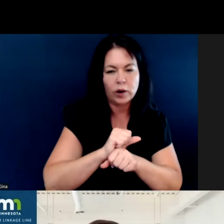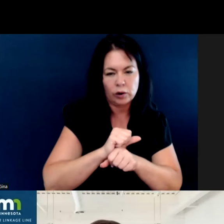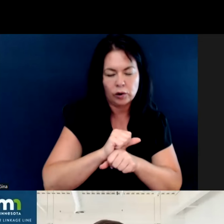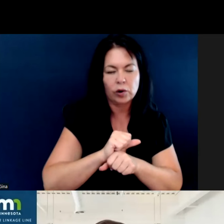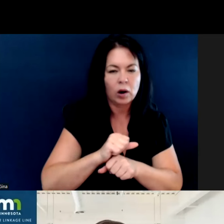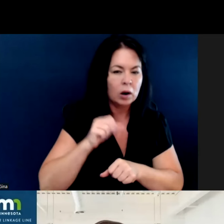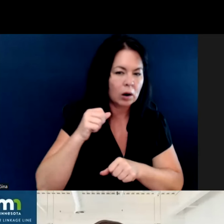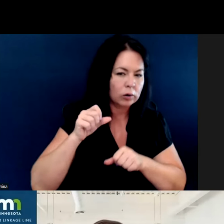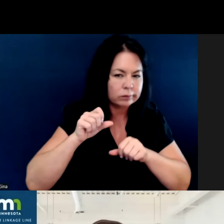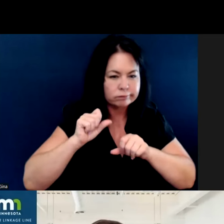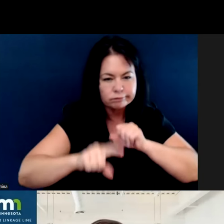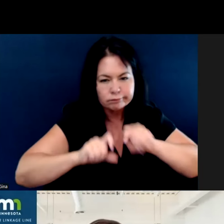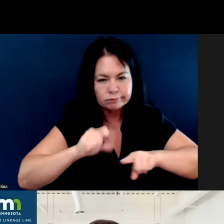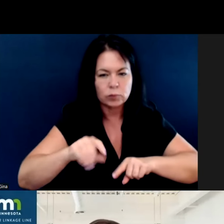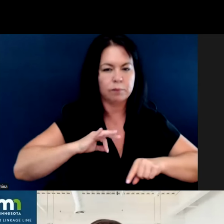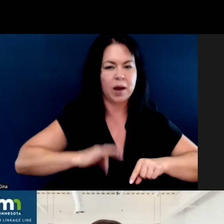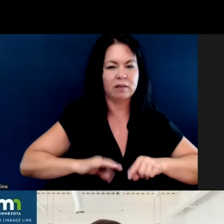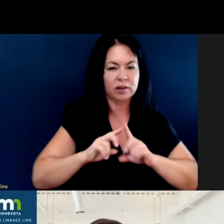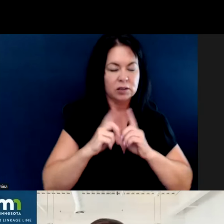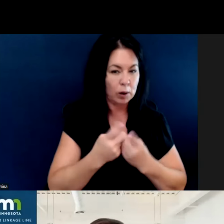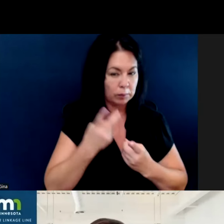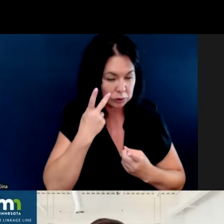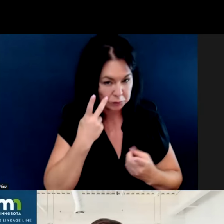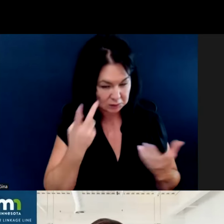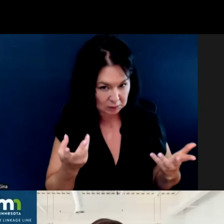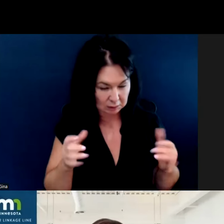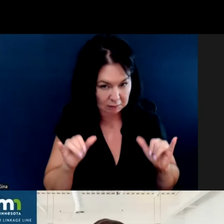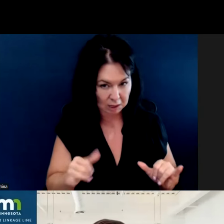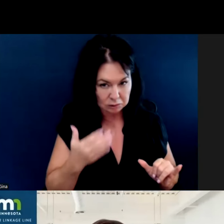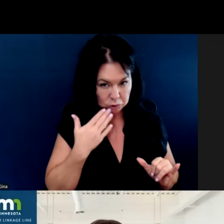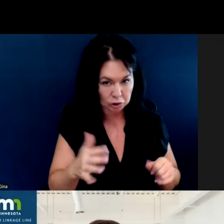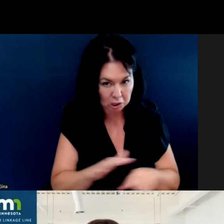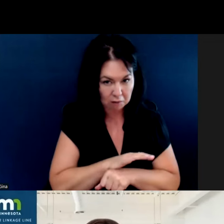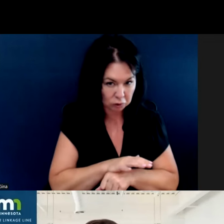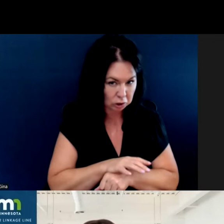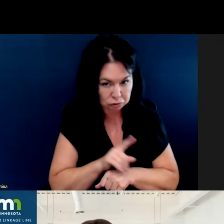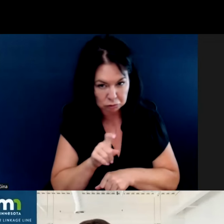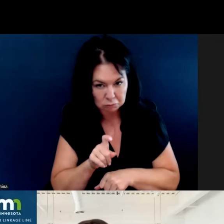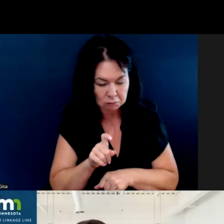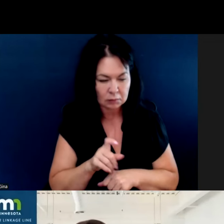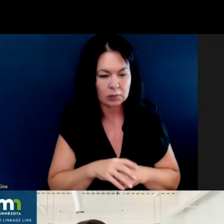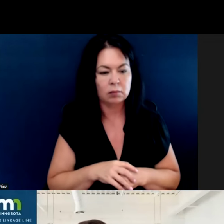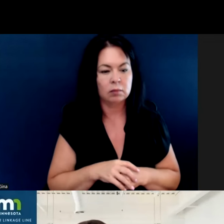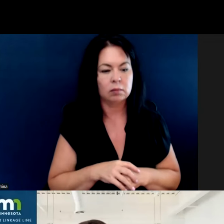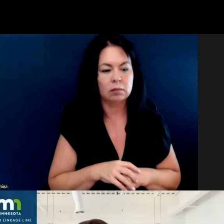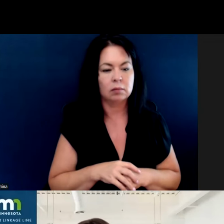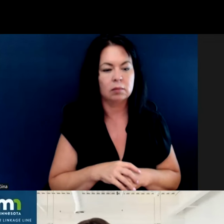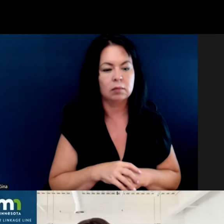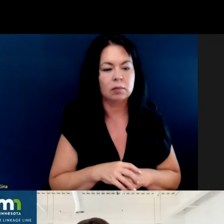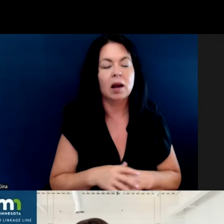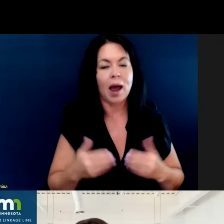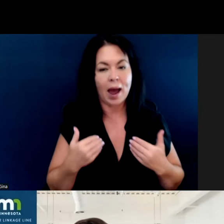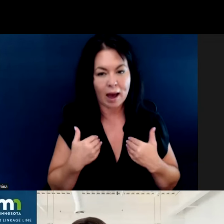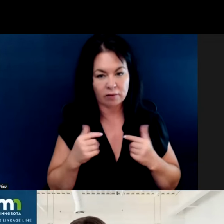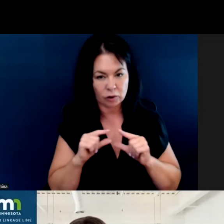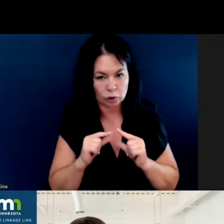figure out whether or not it is considered creditable coverage. Now, if you do have that group health insurance and you do end